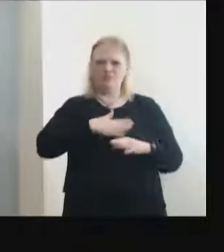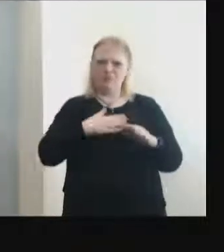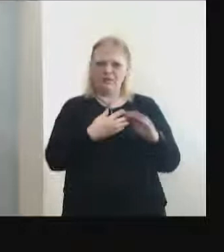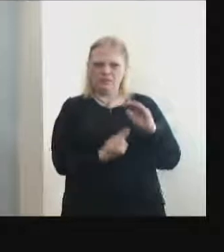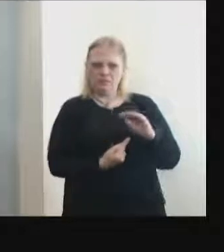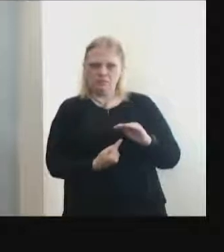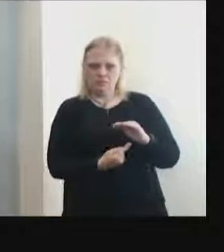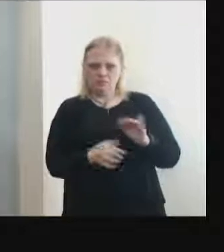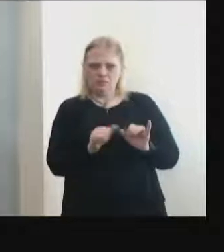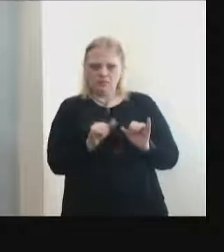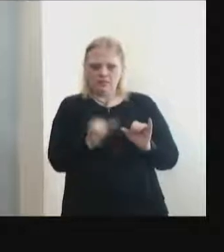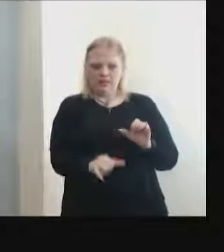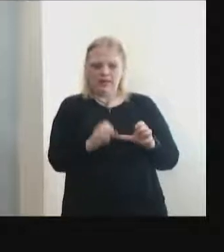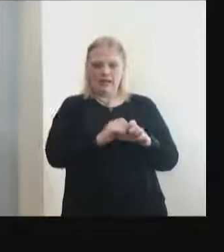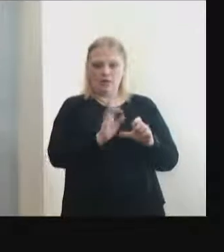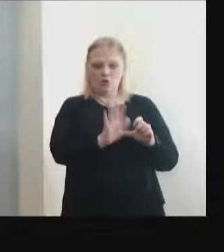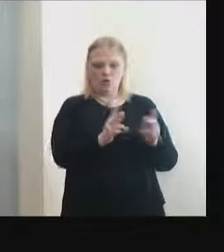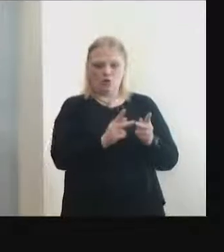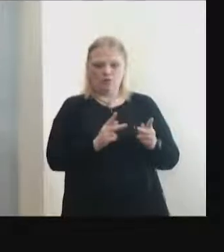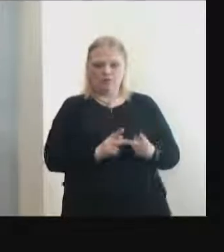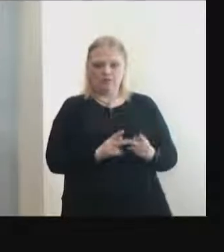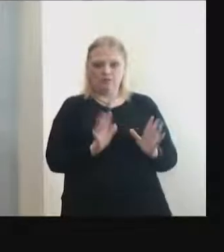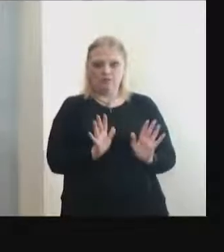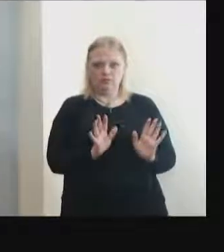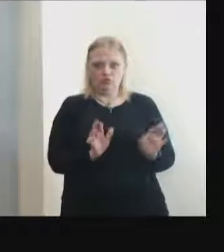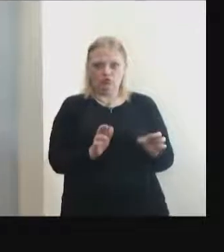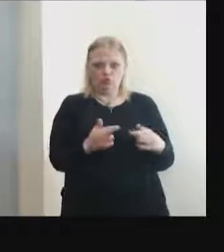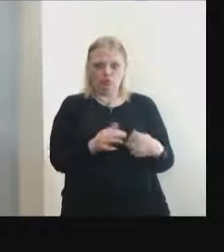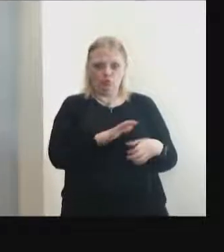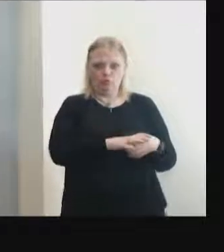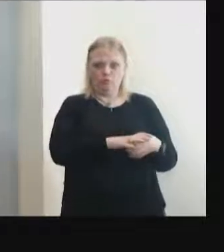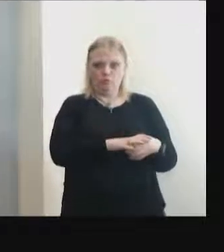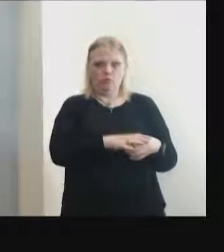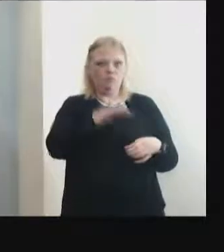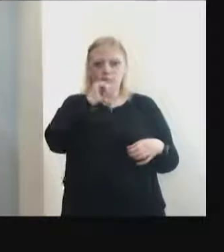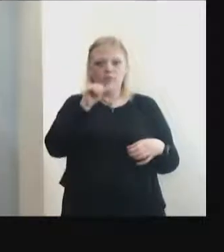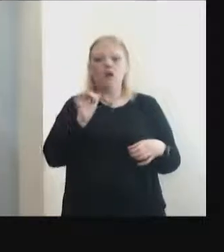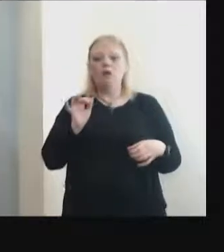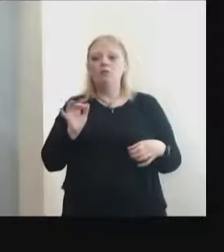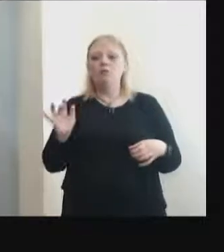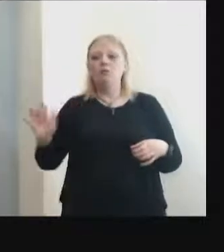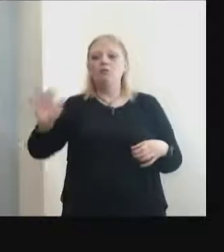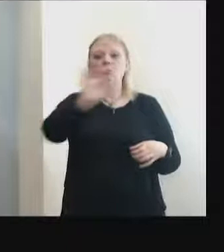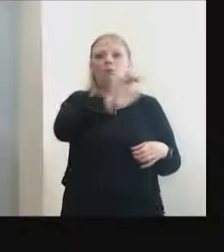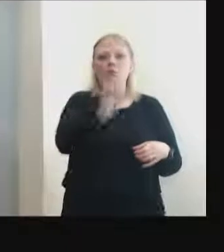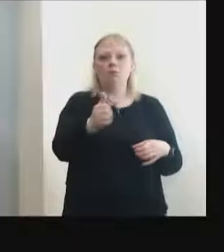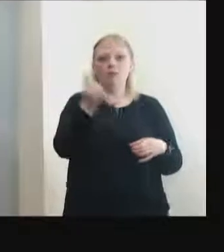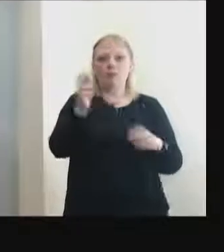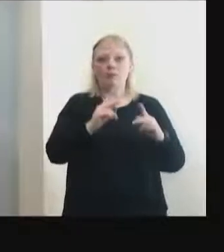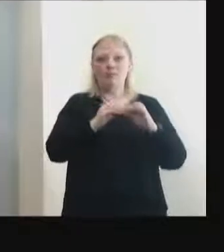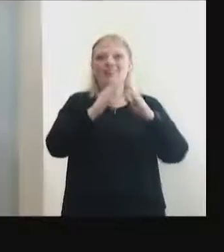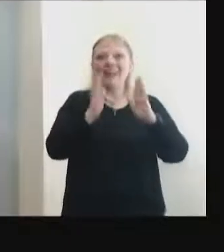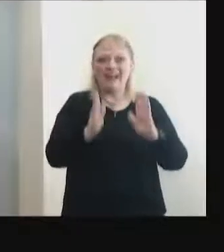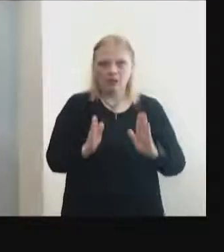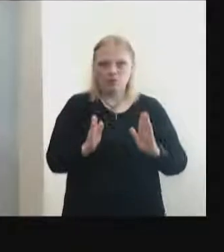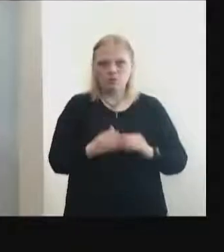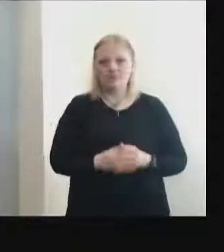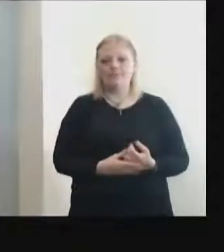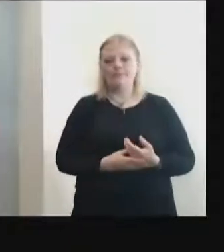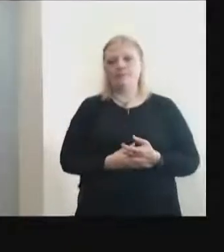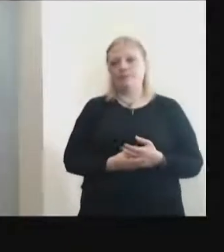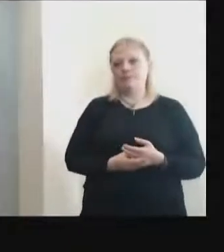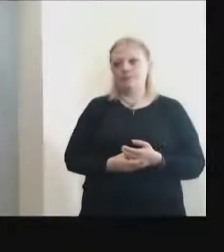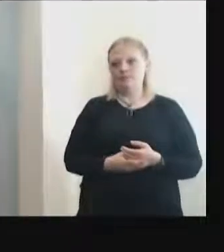isolation is to stay in your own place, not even near anybody else, even in your household. Also, what we're finding